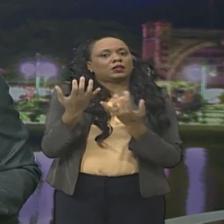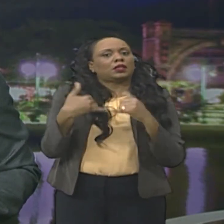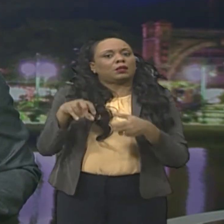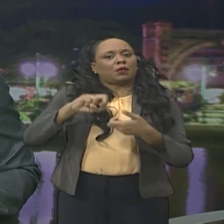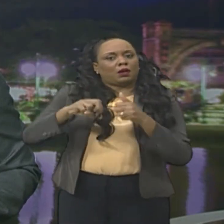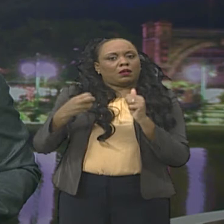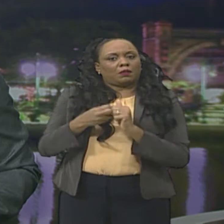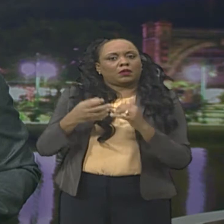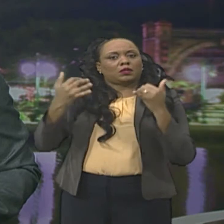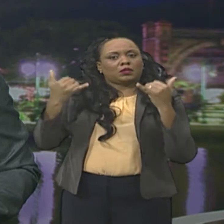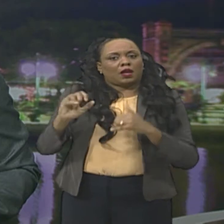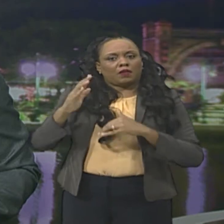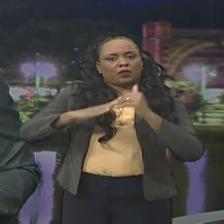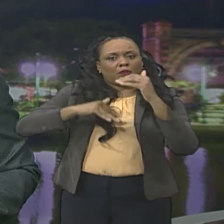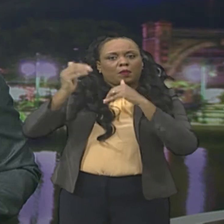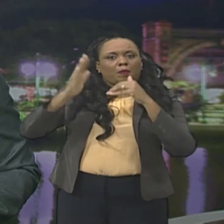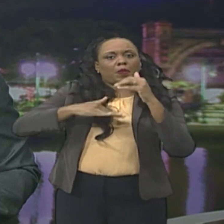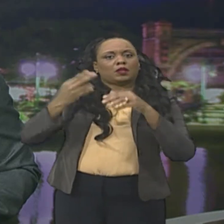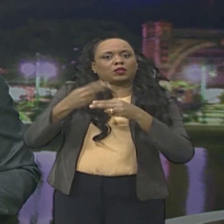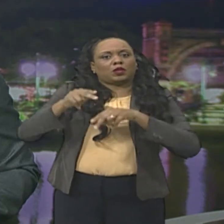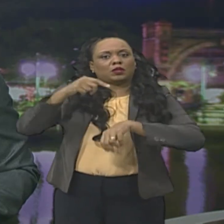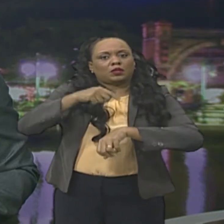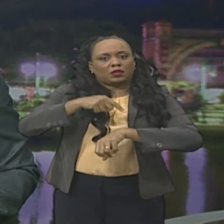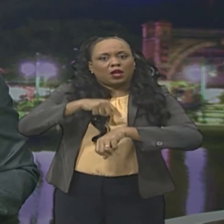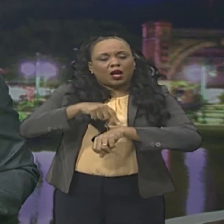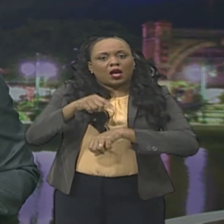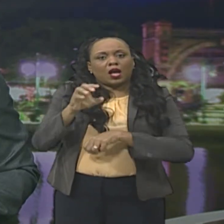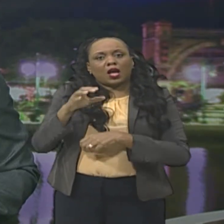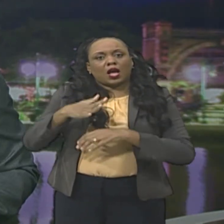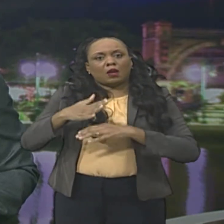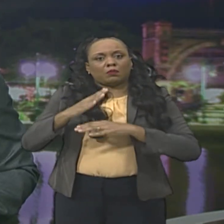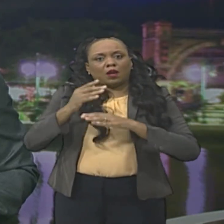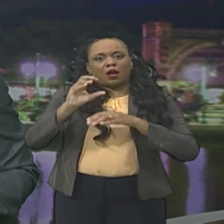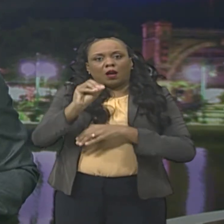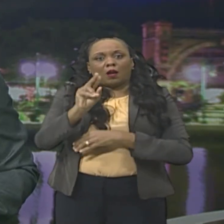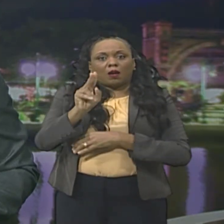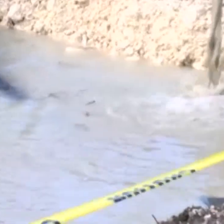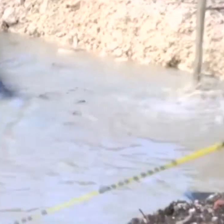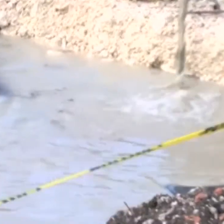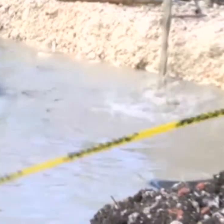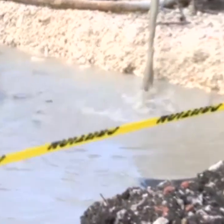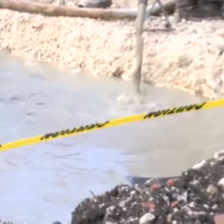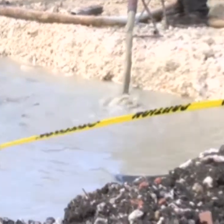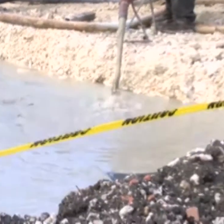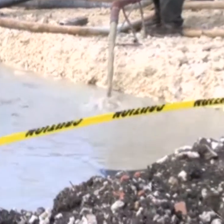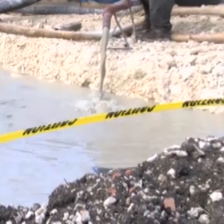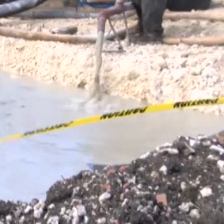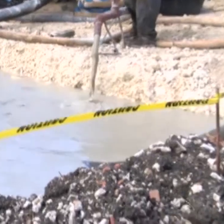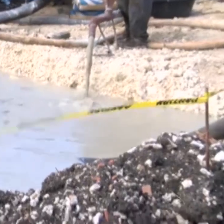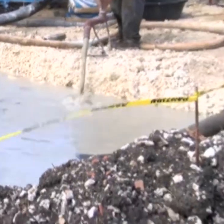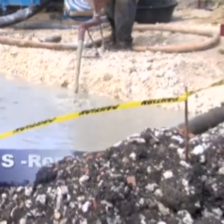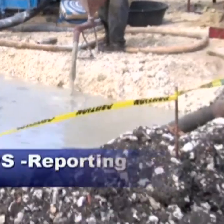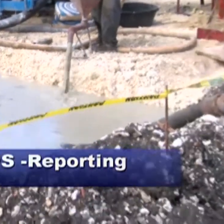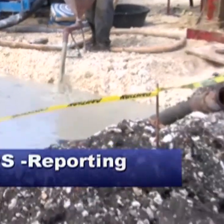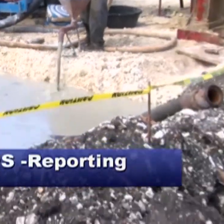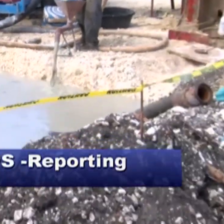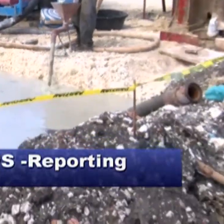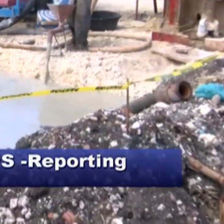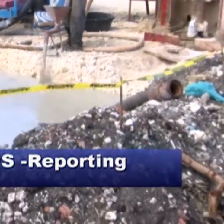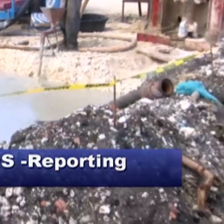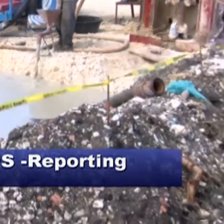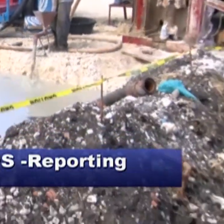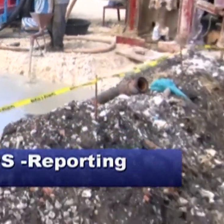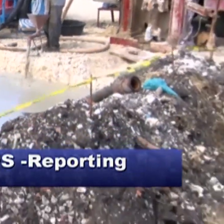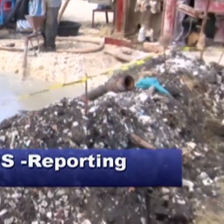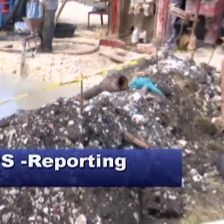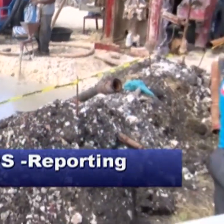next step includes building a temporary outfall of Graham Hall. The Water Resources and Energy Minister says construction of the